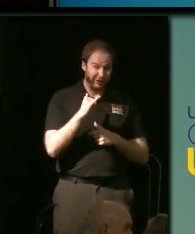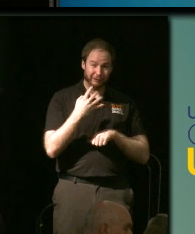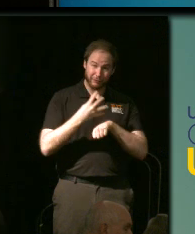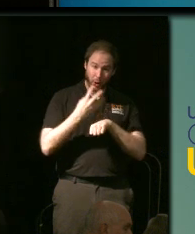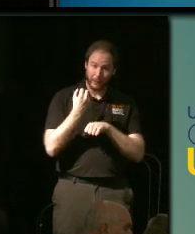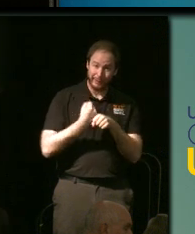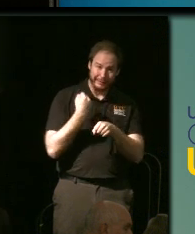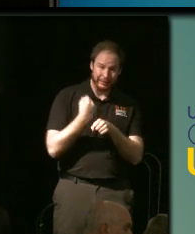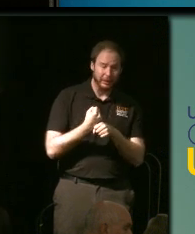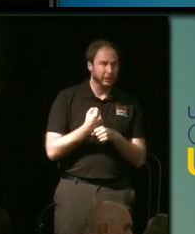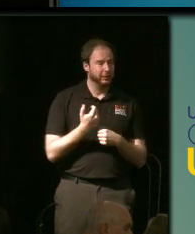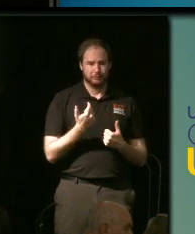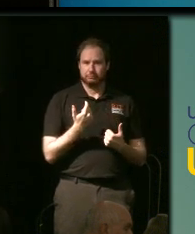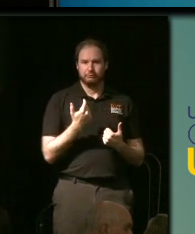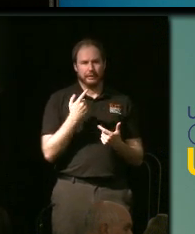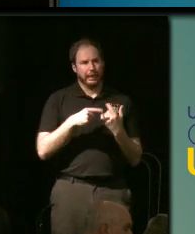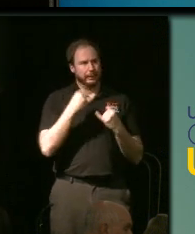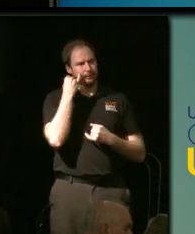I can't see why, but